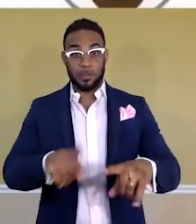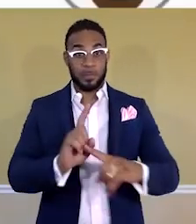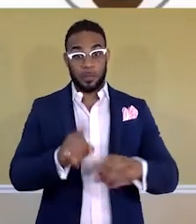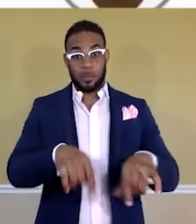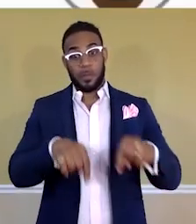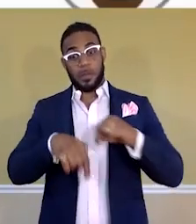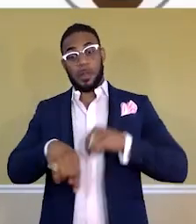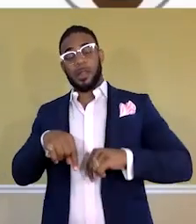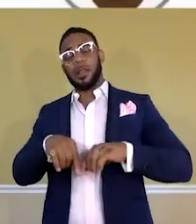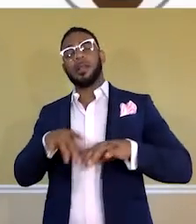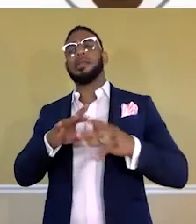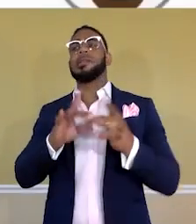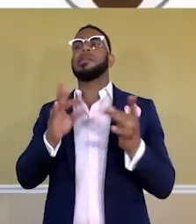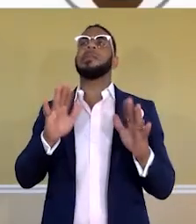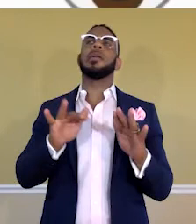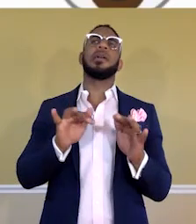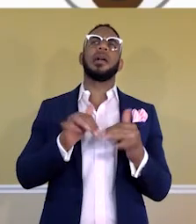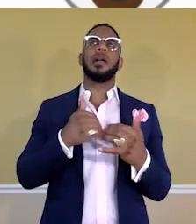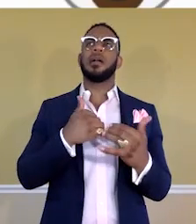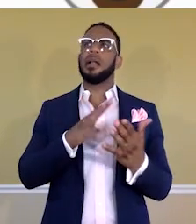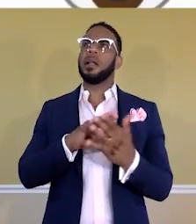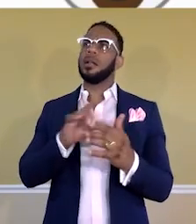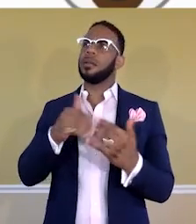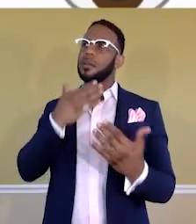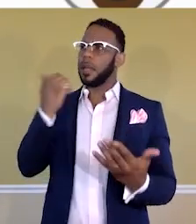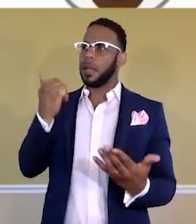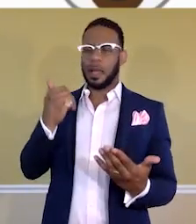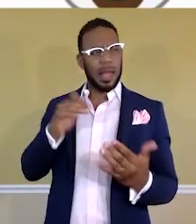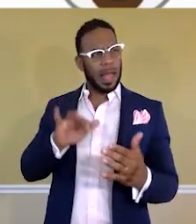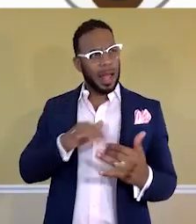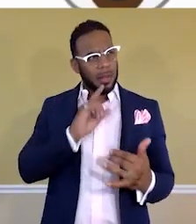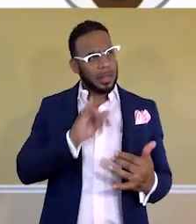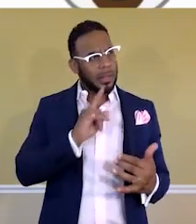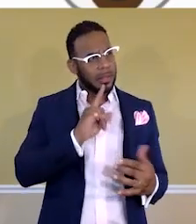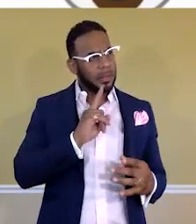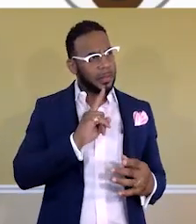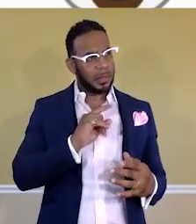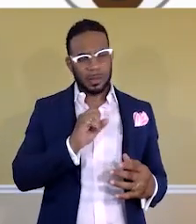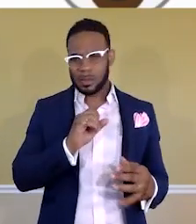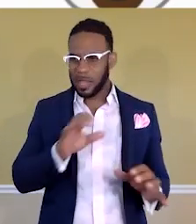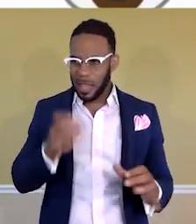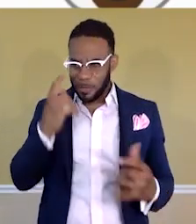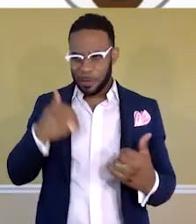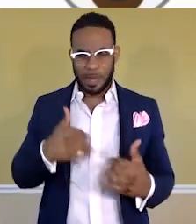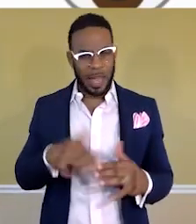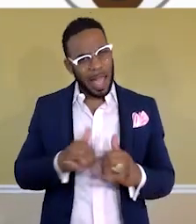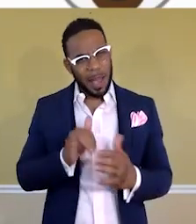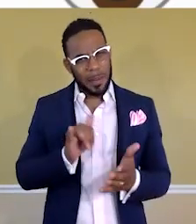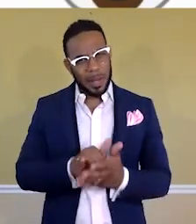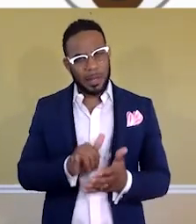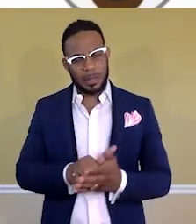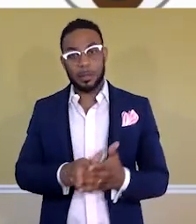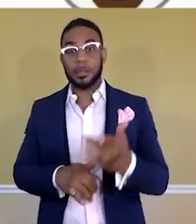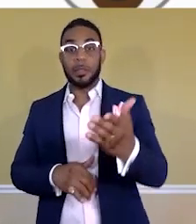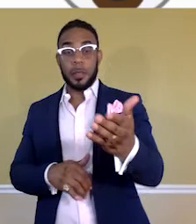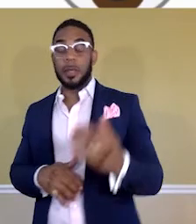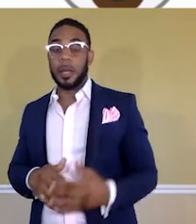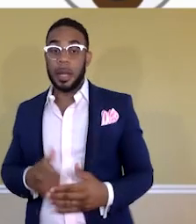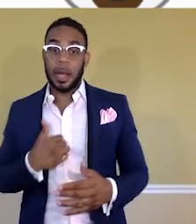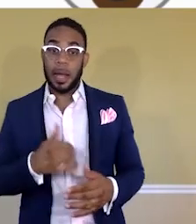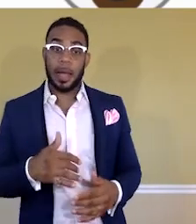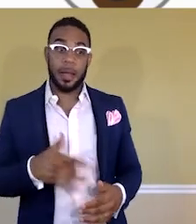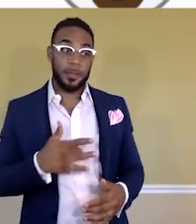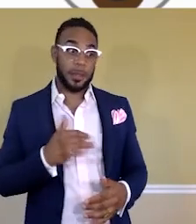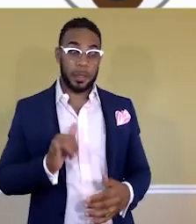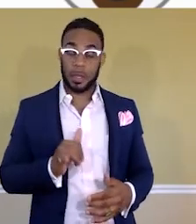took a step back and said, well, how do I learn best? How is it that this is being so effective for me? I feel